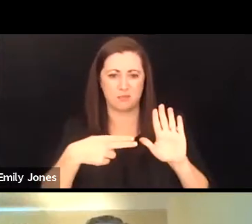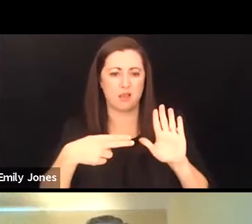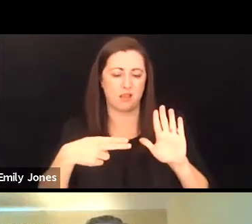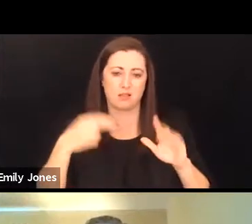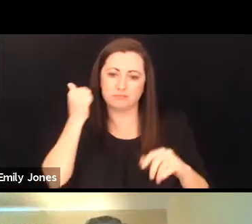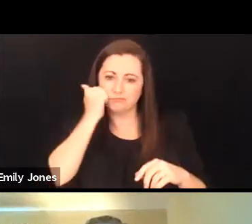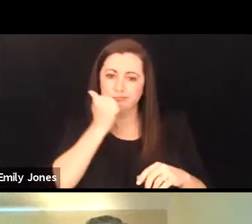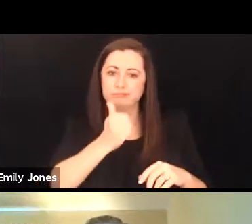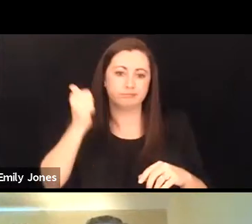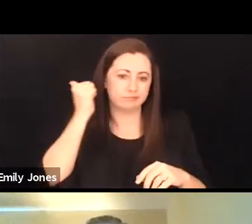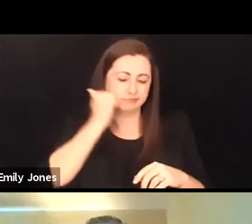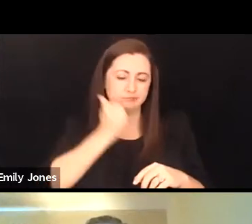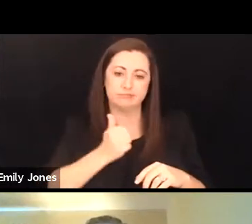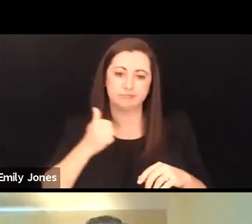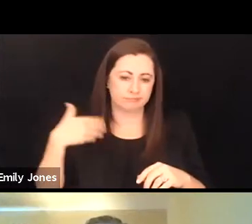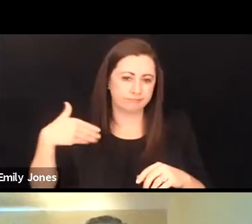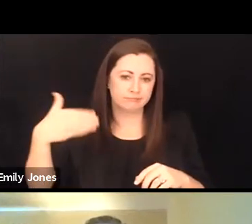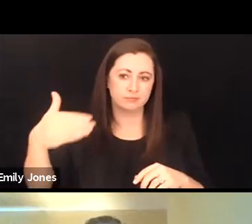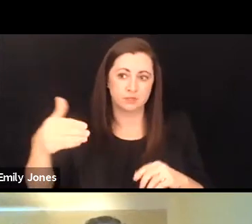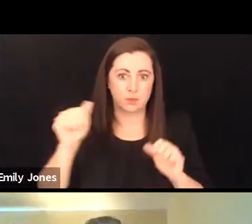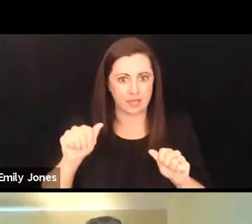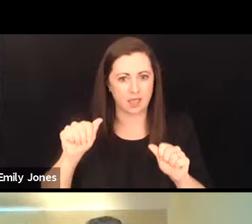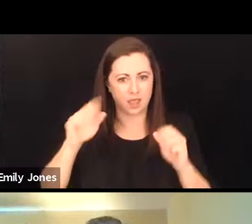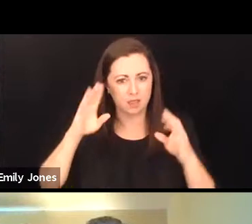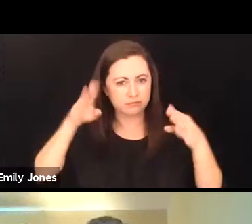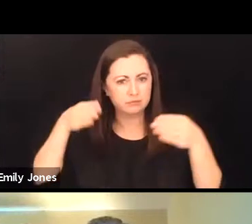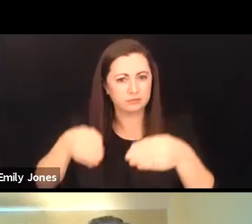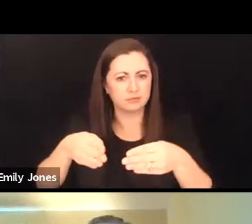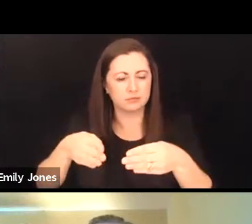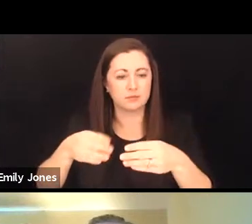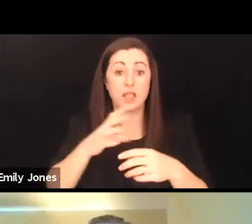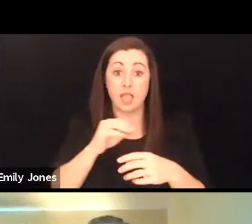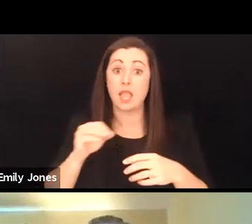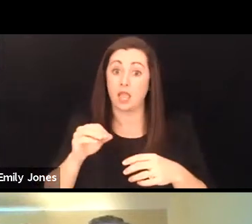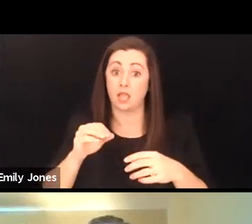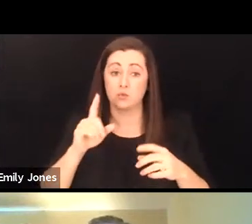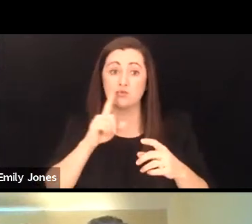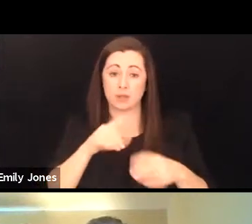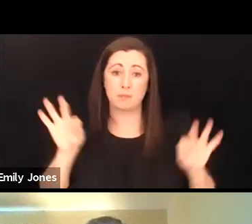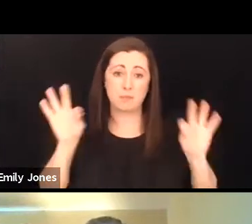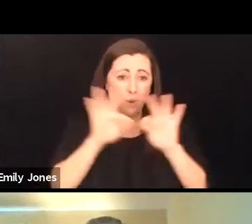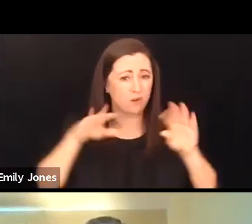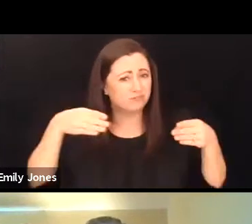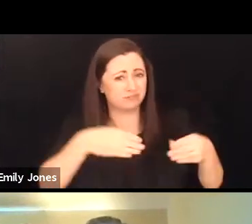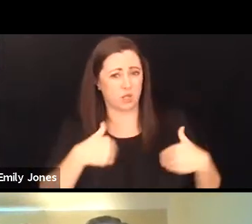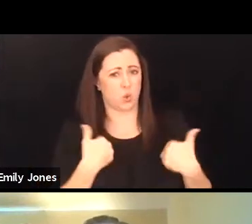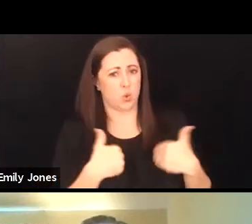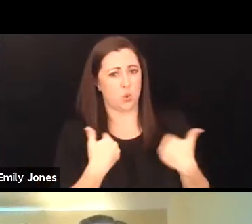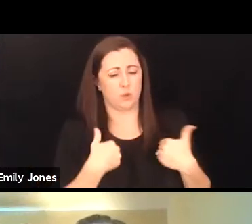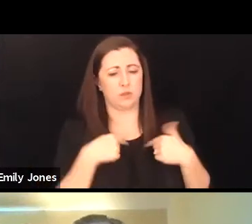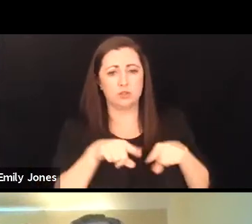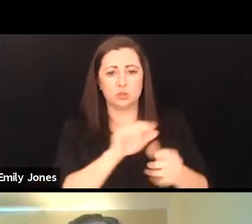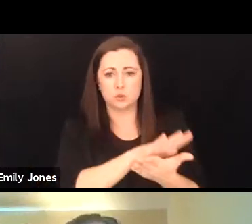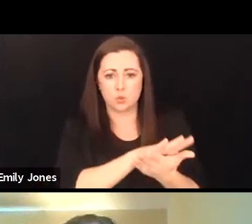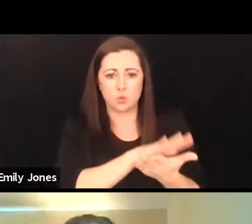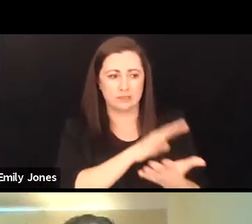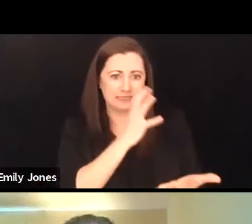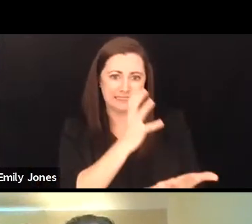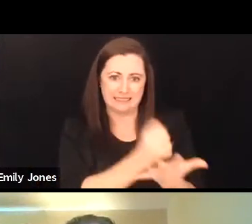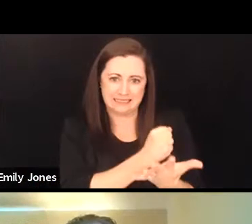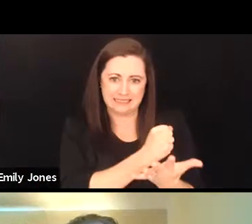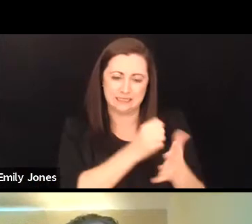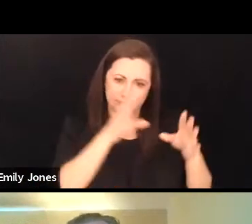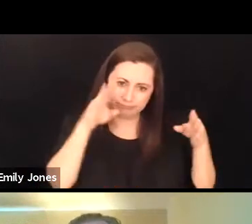time. So if we can work on that and working, like I said, hitting the youth early on when they're in school, not reaching out to the